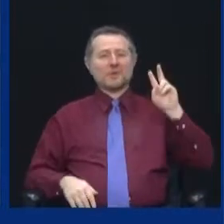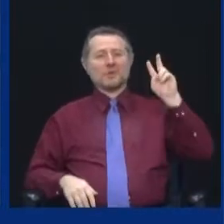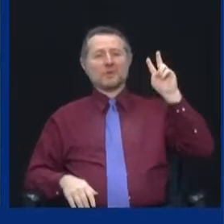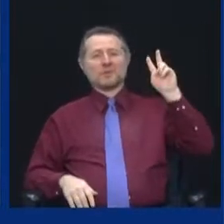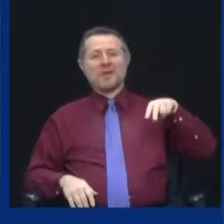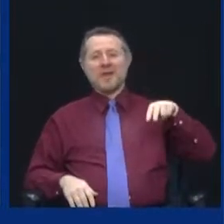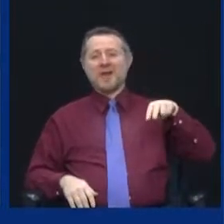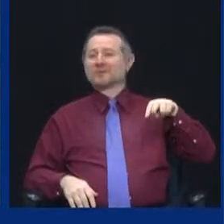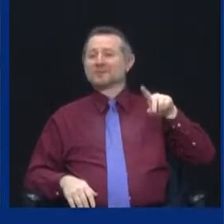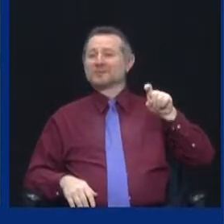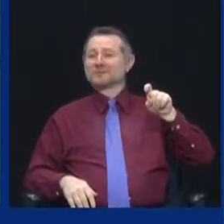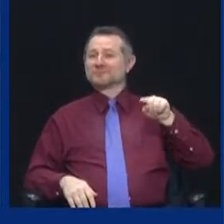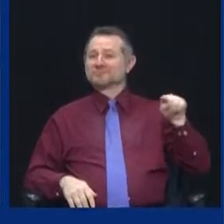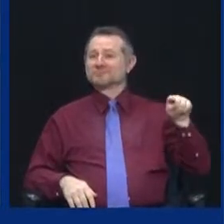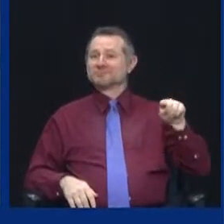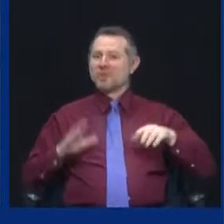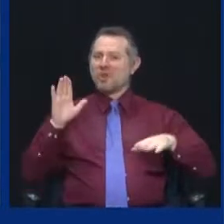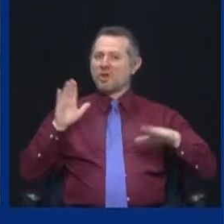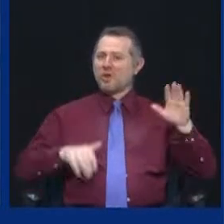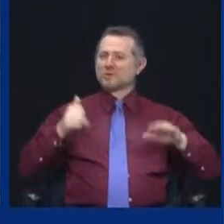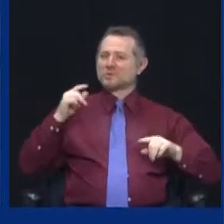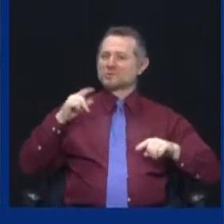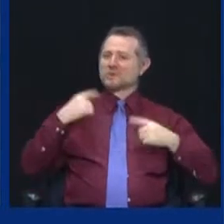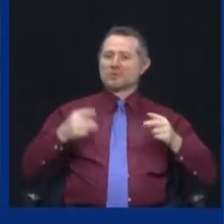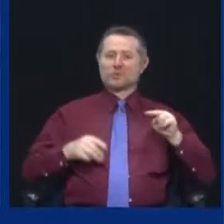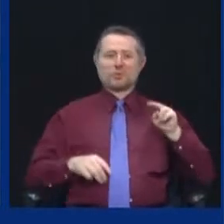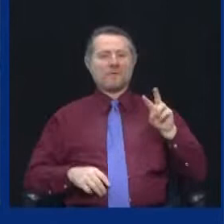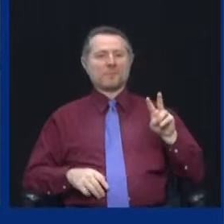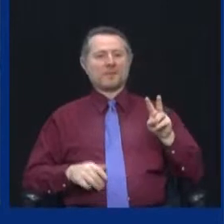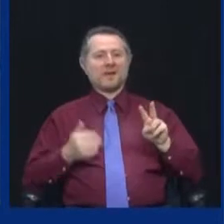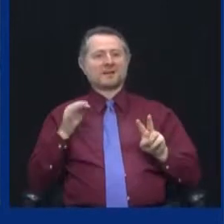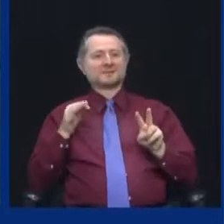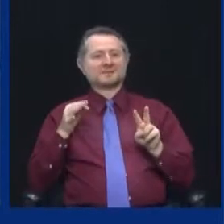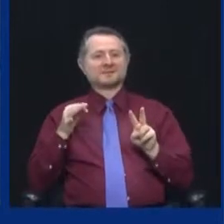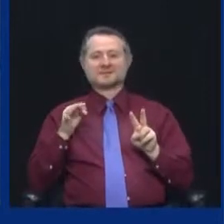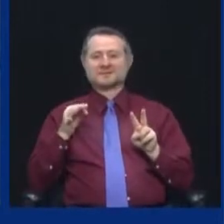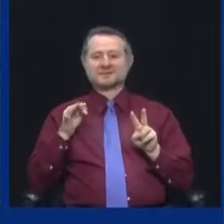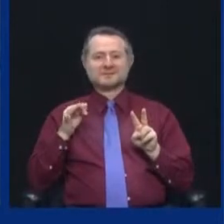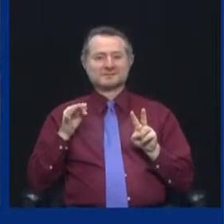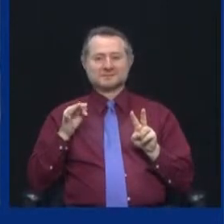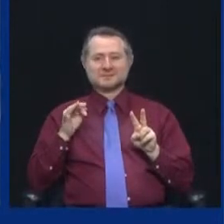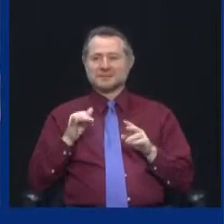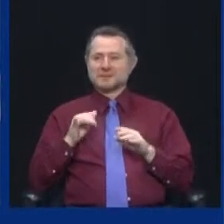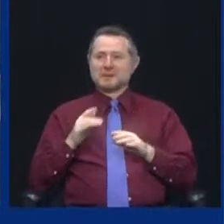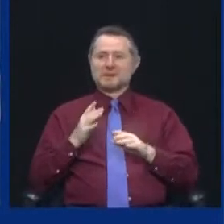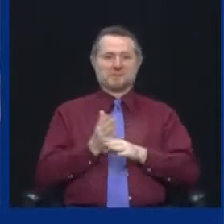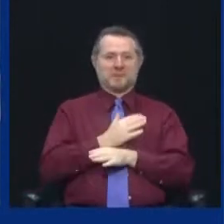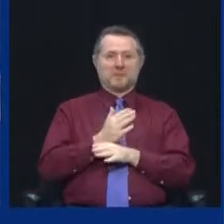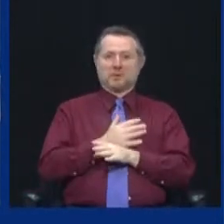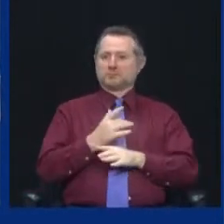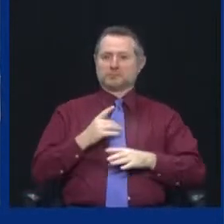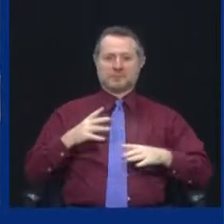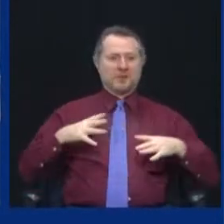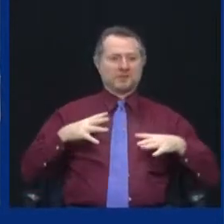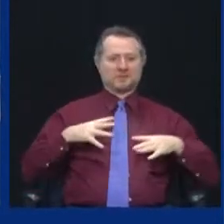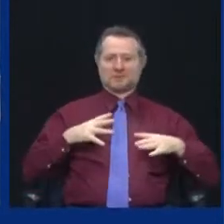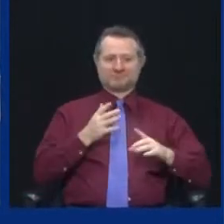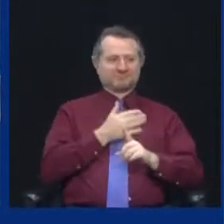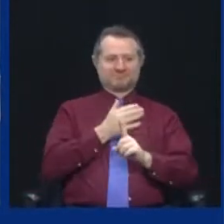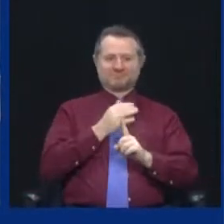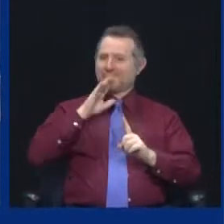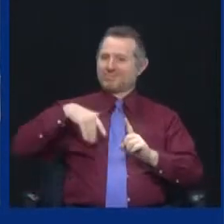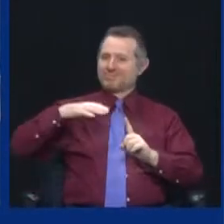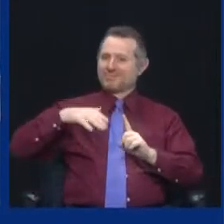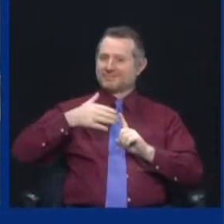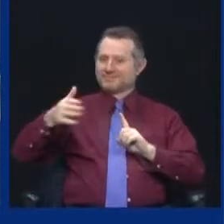lowest since November 19th, which is before we even started the holiday rush.